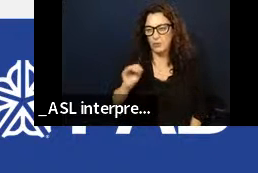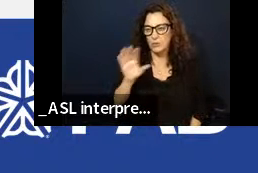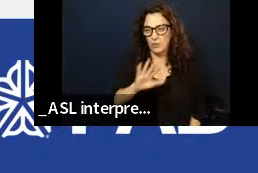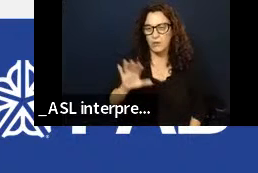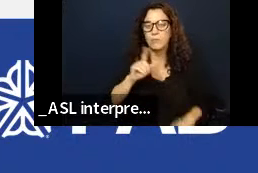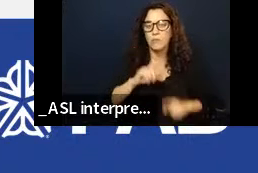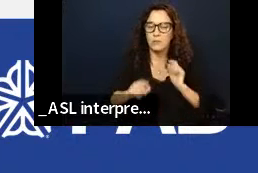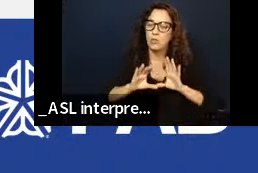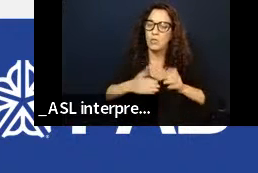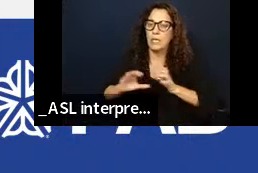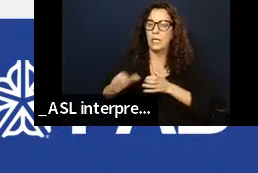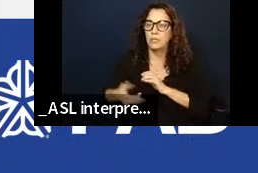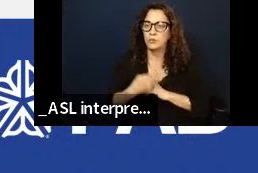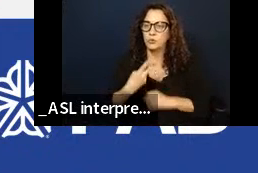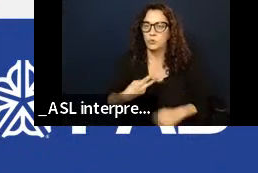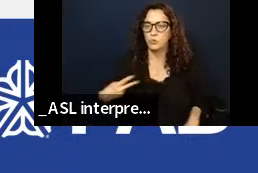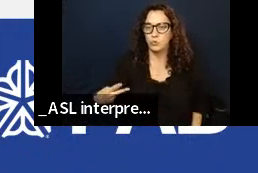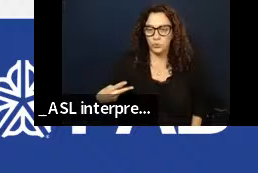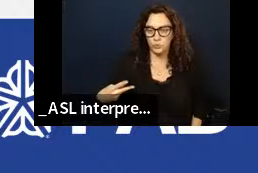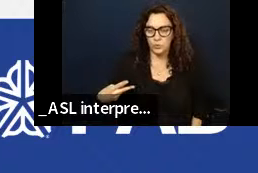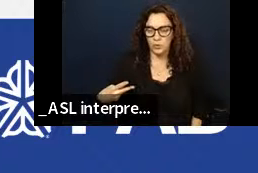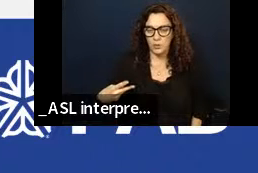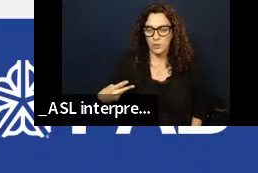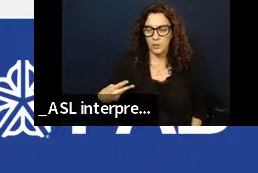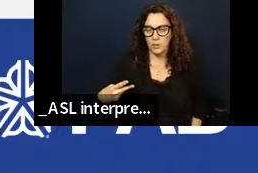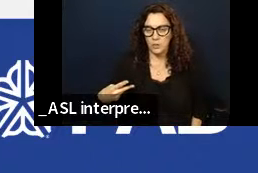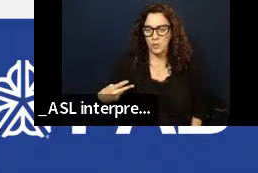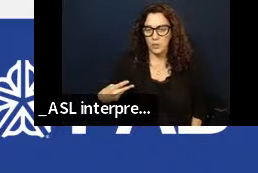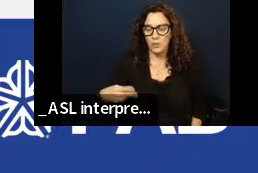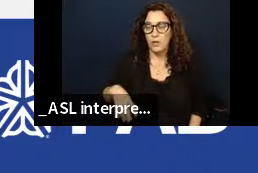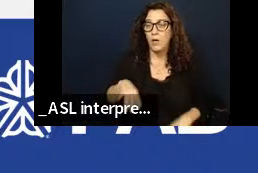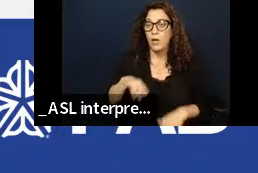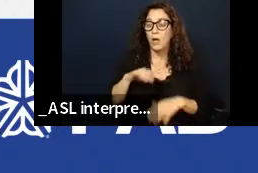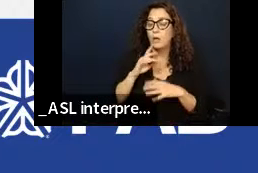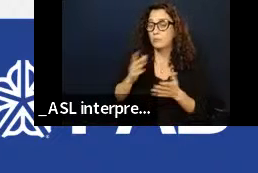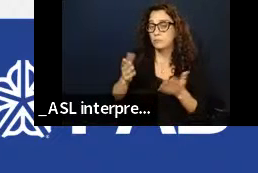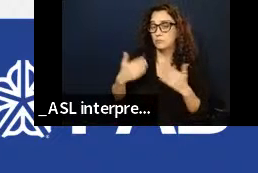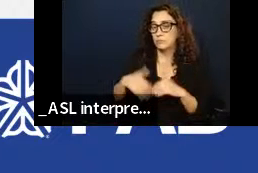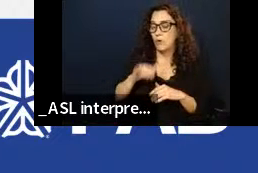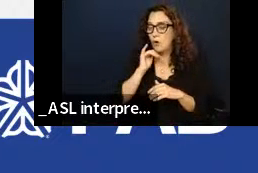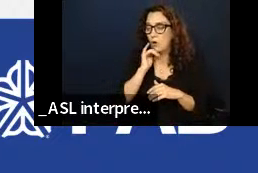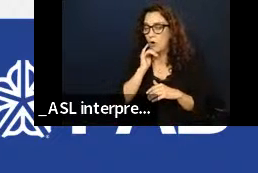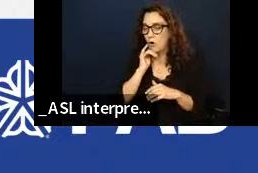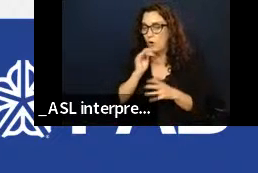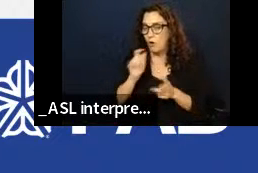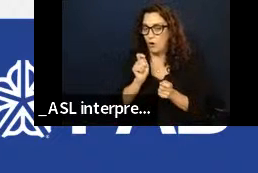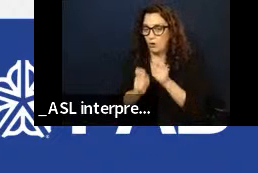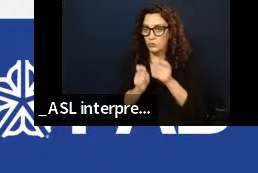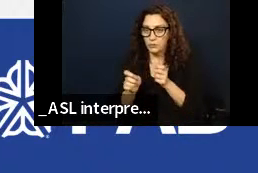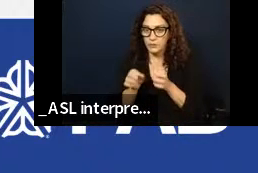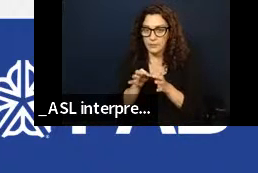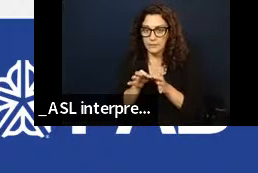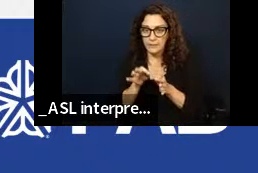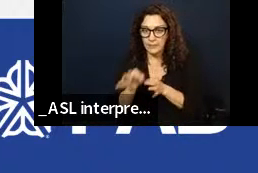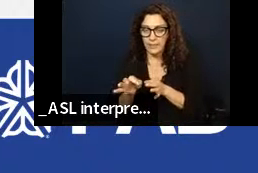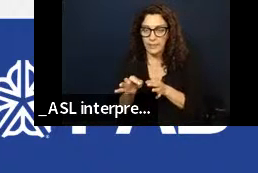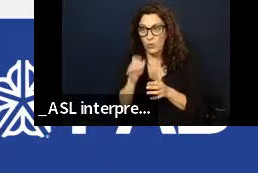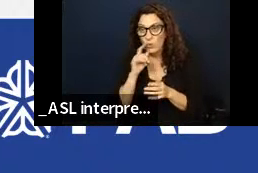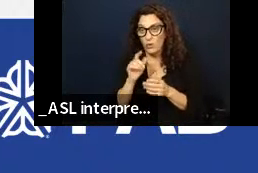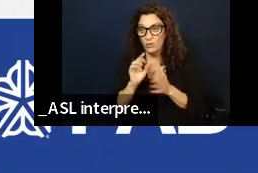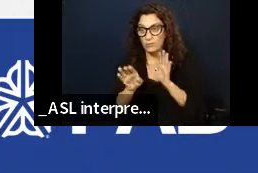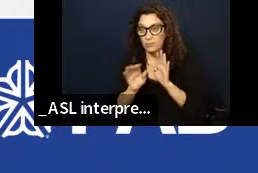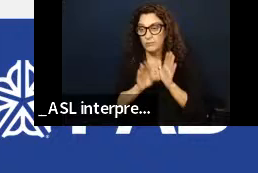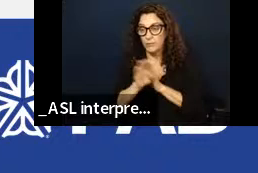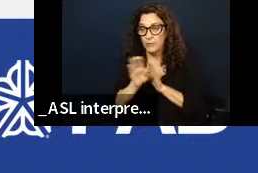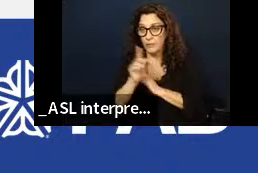class 2 ranking, and altering, delaying, or falsifying reports coming in at about 4% has a rank 3,